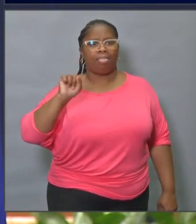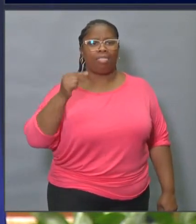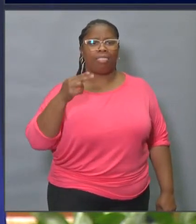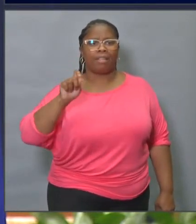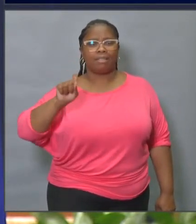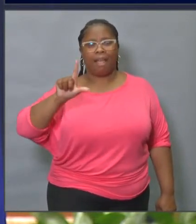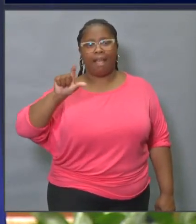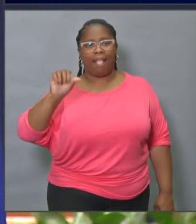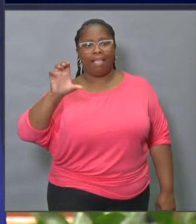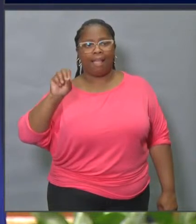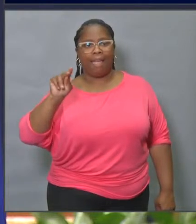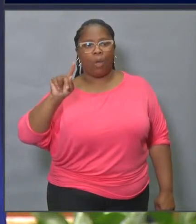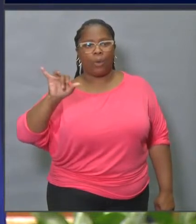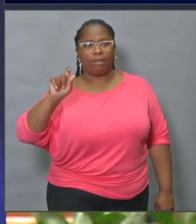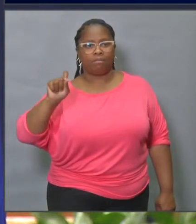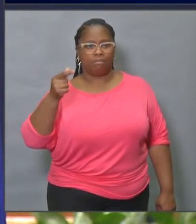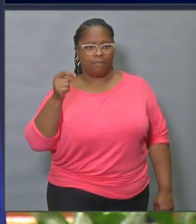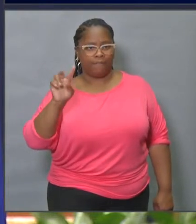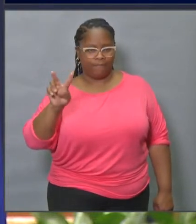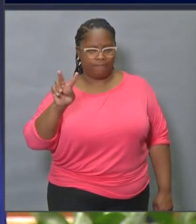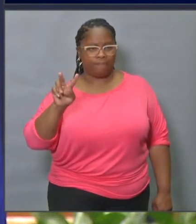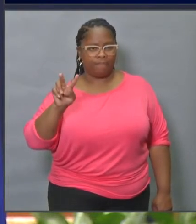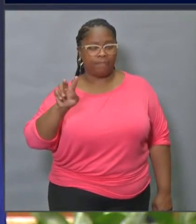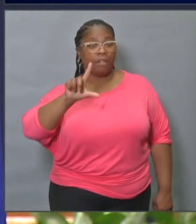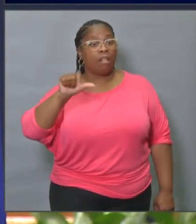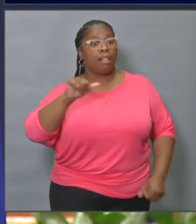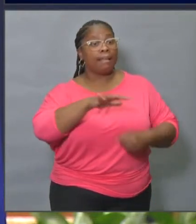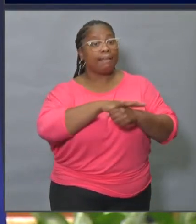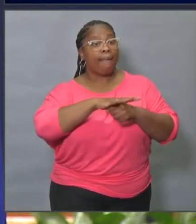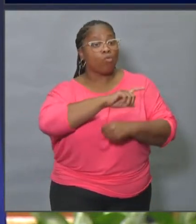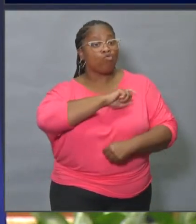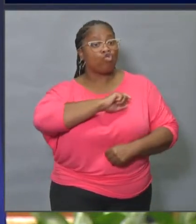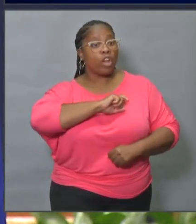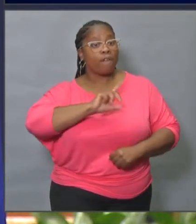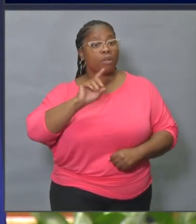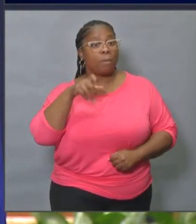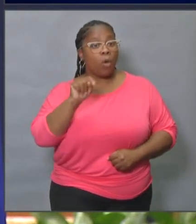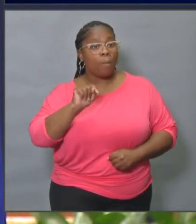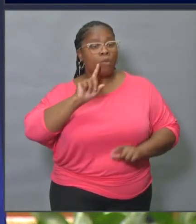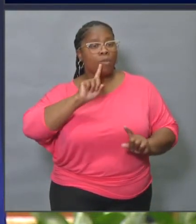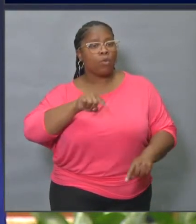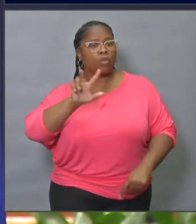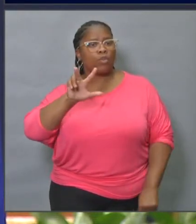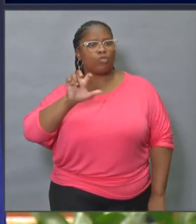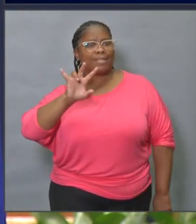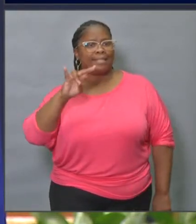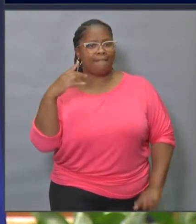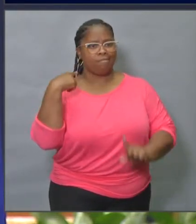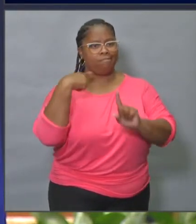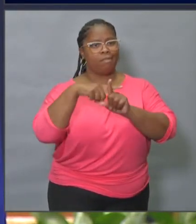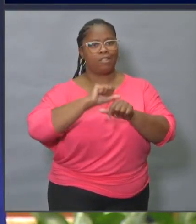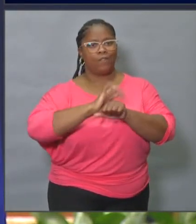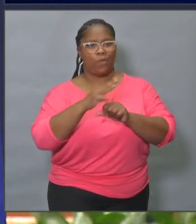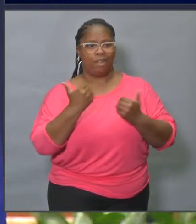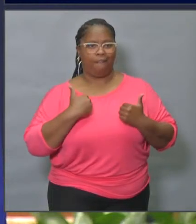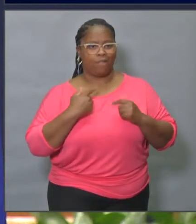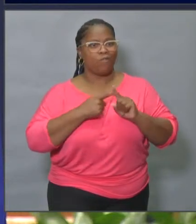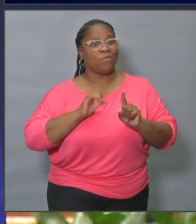publichealth.lacounty.gov. The Los Angeles County Sheriff Department is reporting 307 positive cases among their